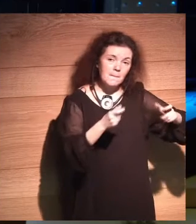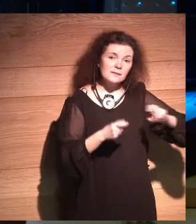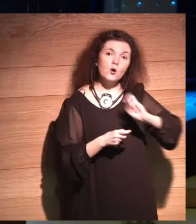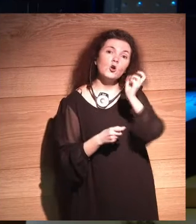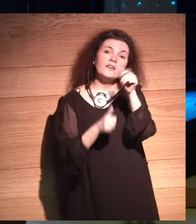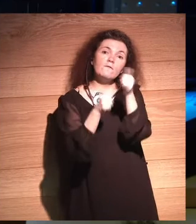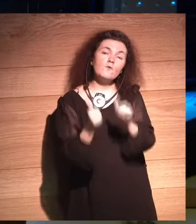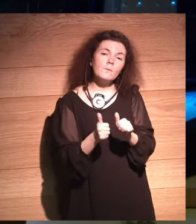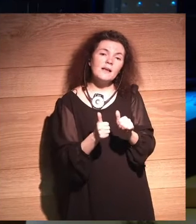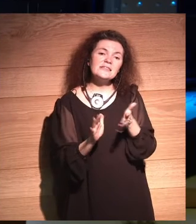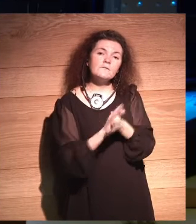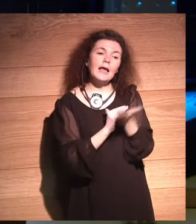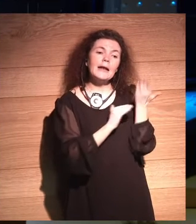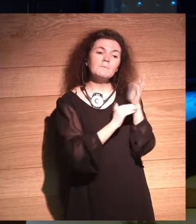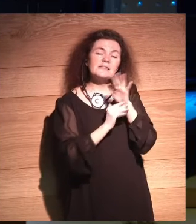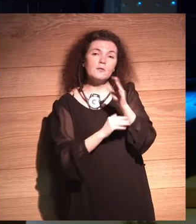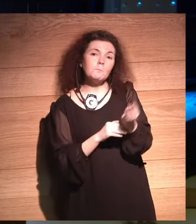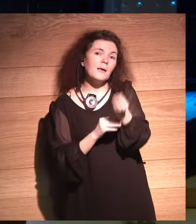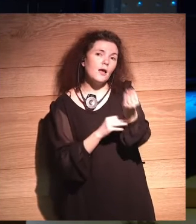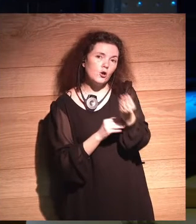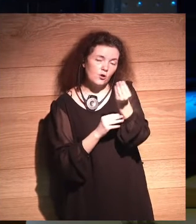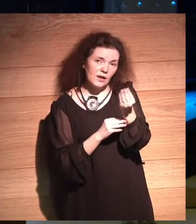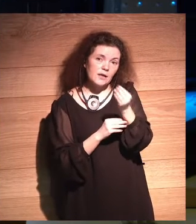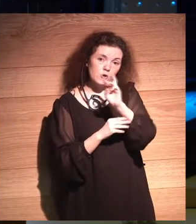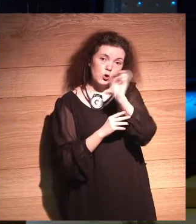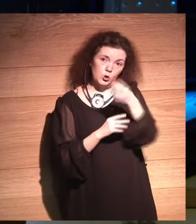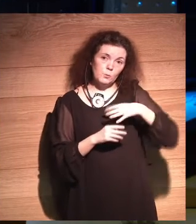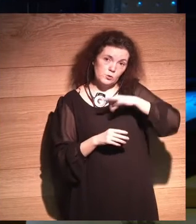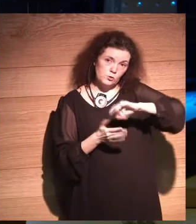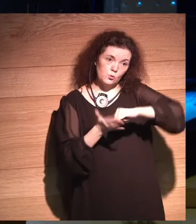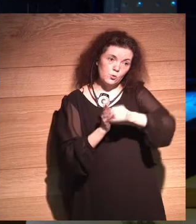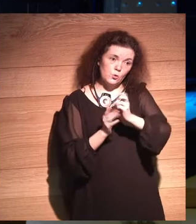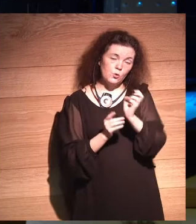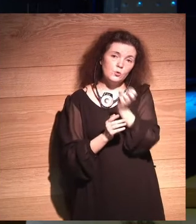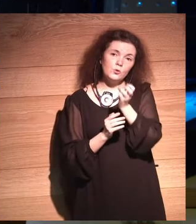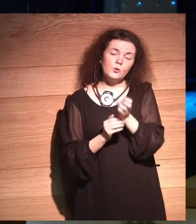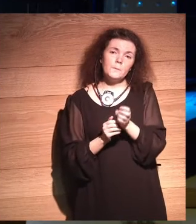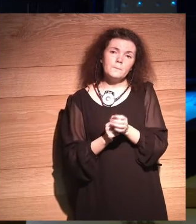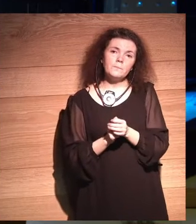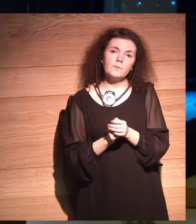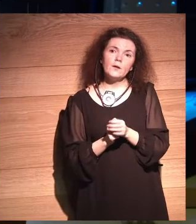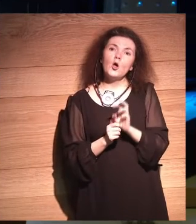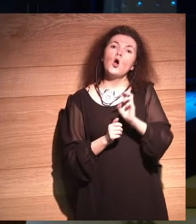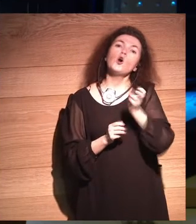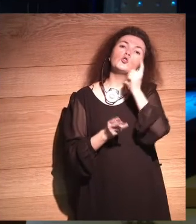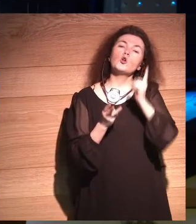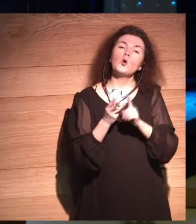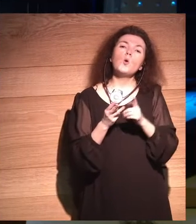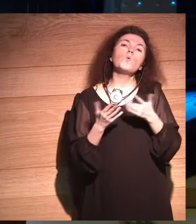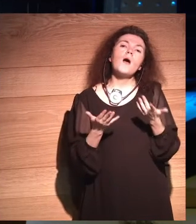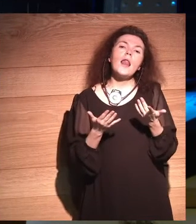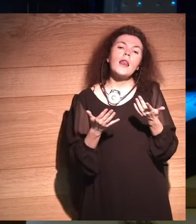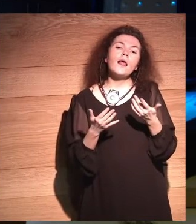to see this: insisting on participation, and another one would be to improve our representation,